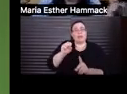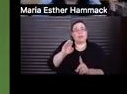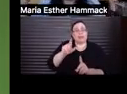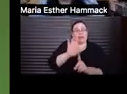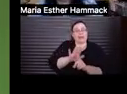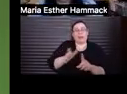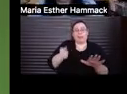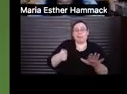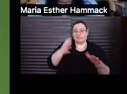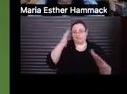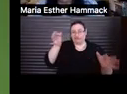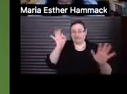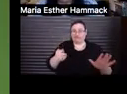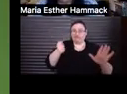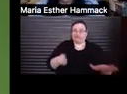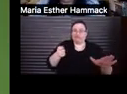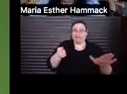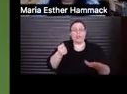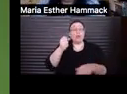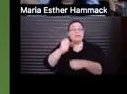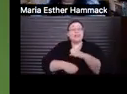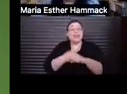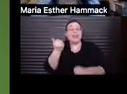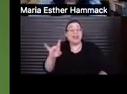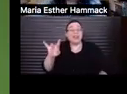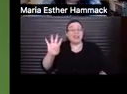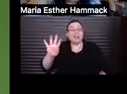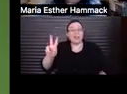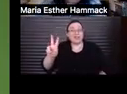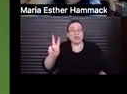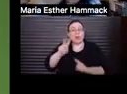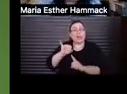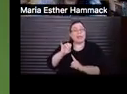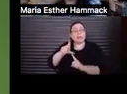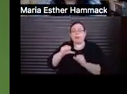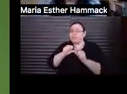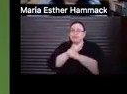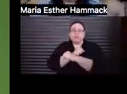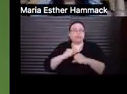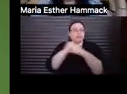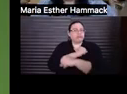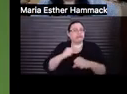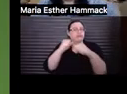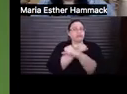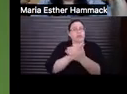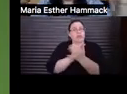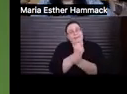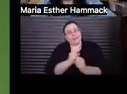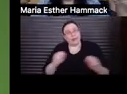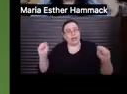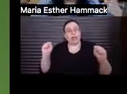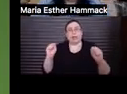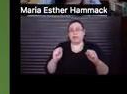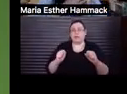decided, was in 1842. And so she kept fighting for that freedom between, you know, as early